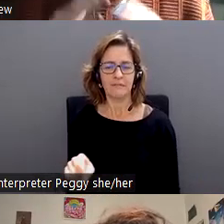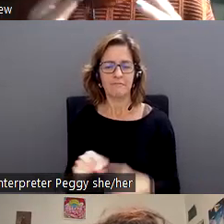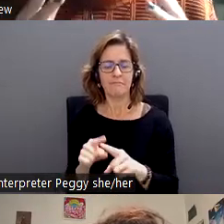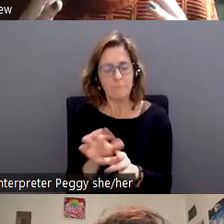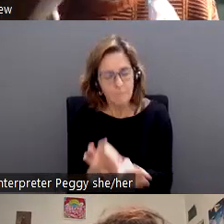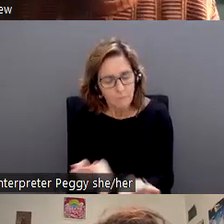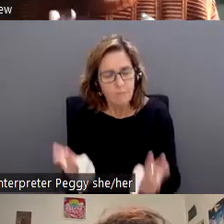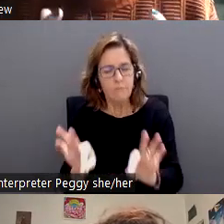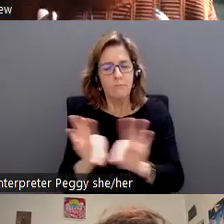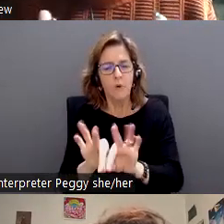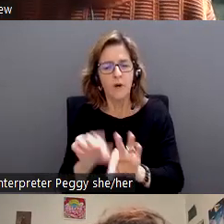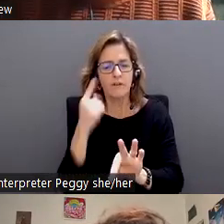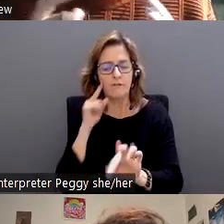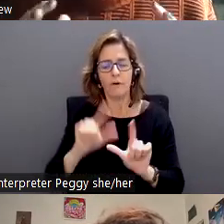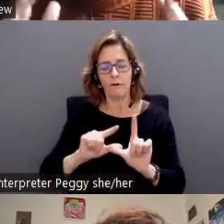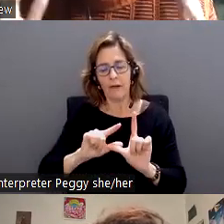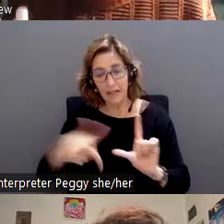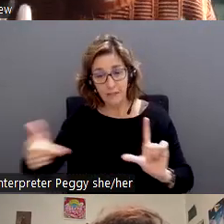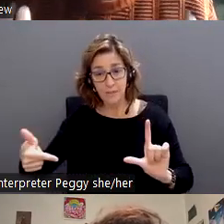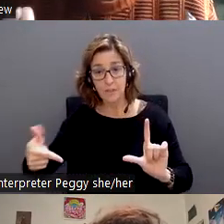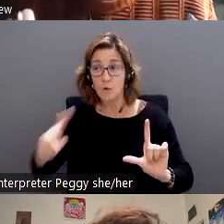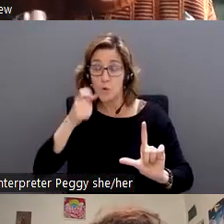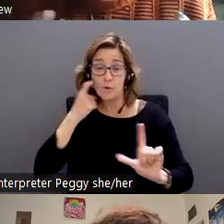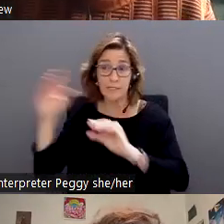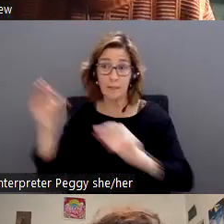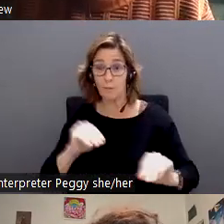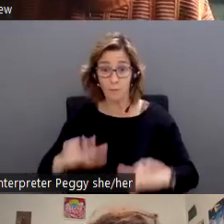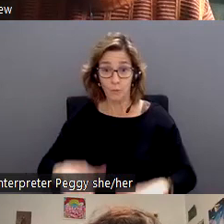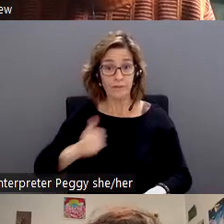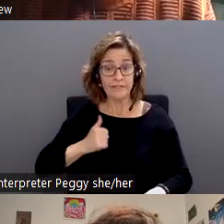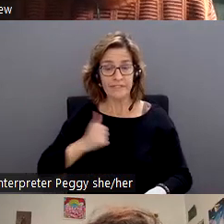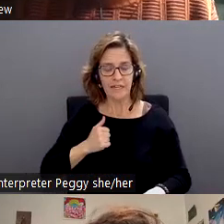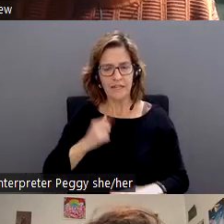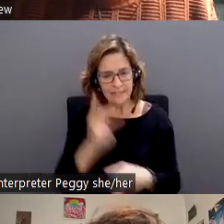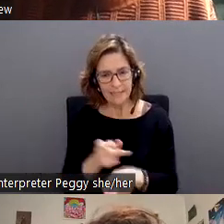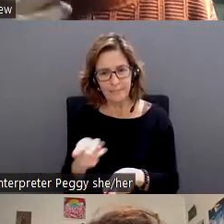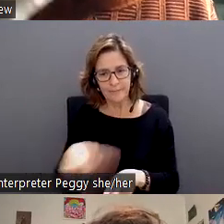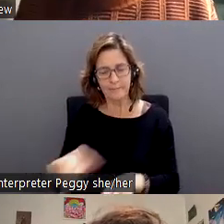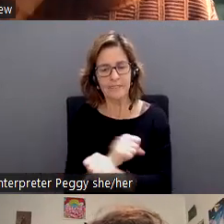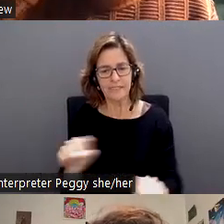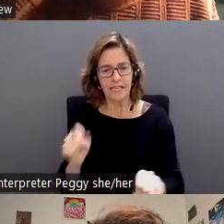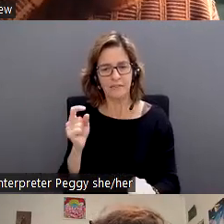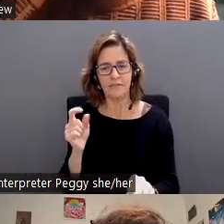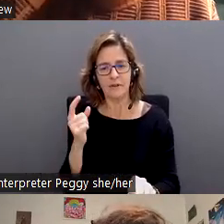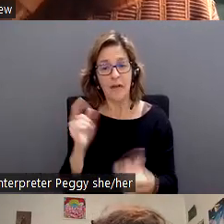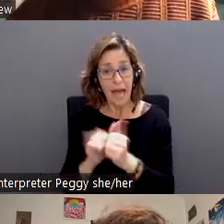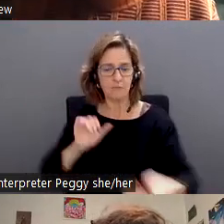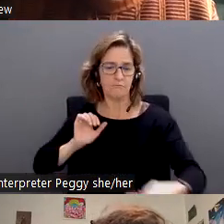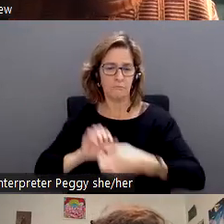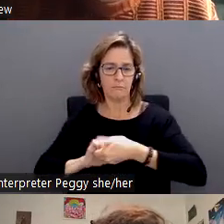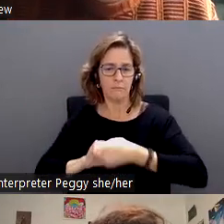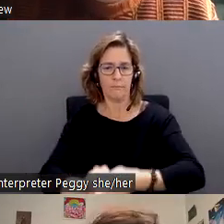keeping LGBTQ newcomers safe in this space. Rebecca, do you want to add anything in